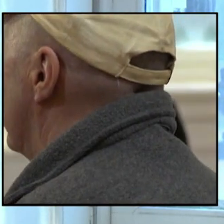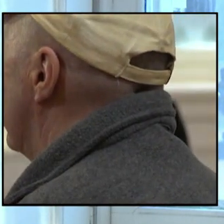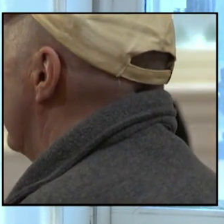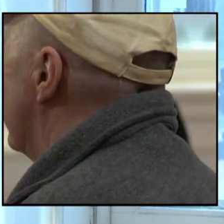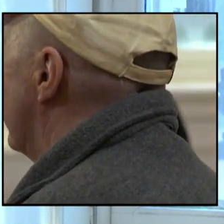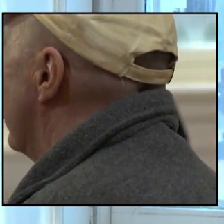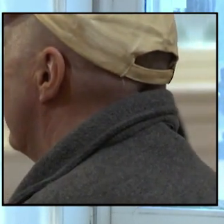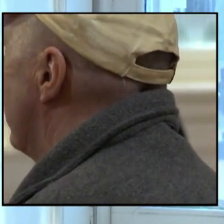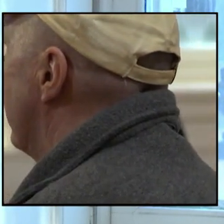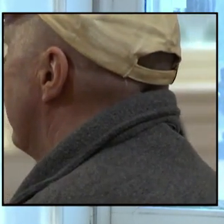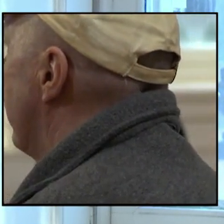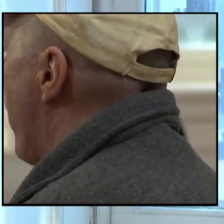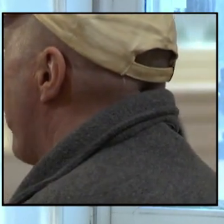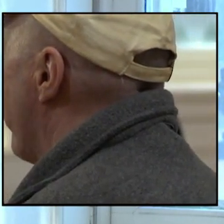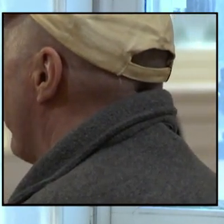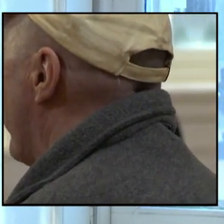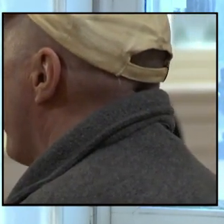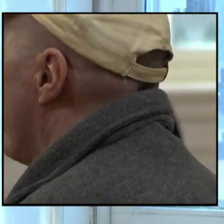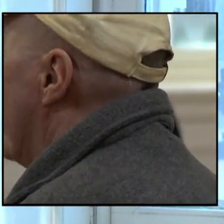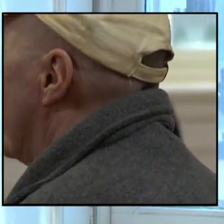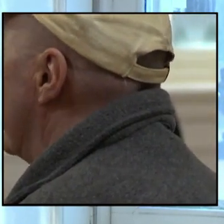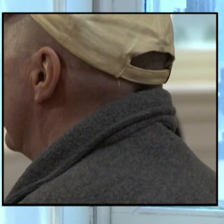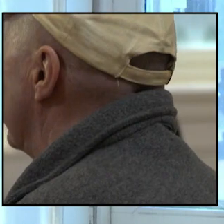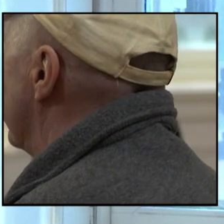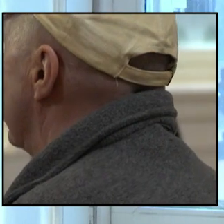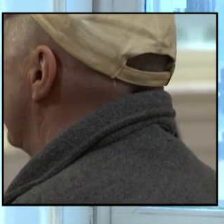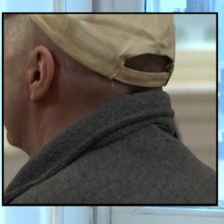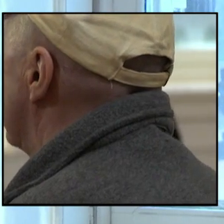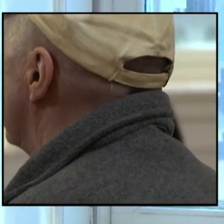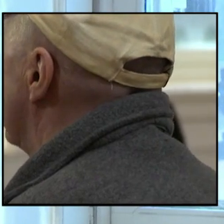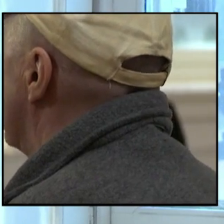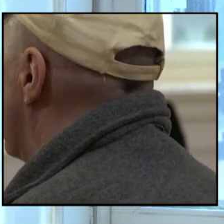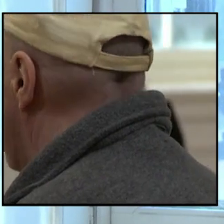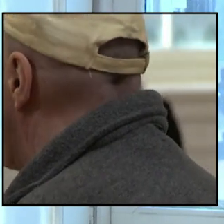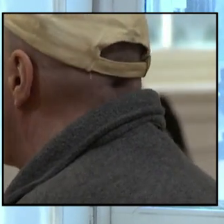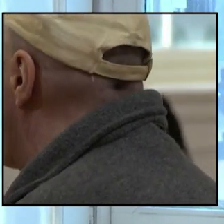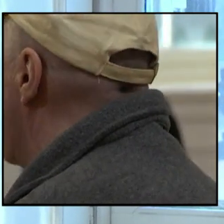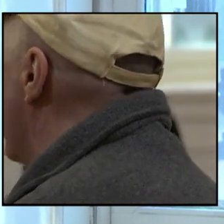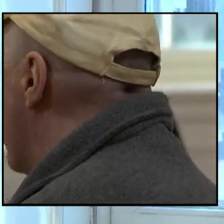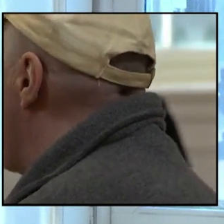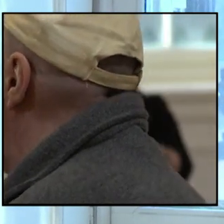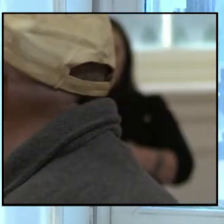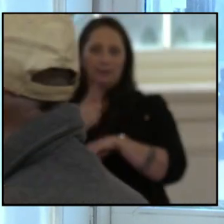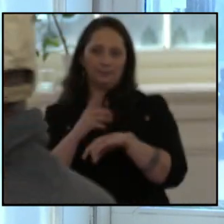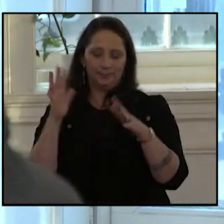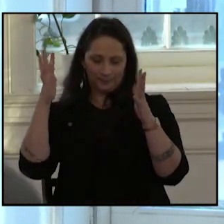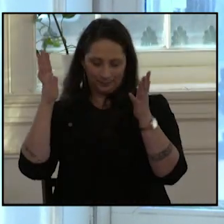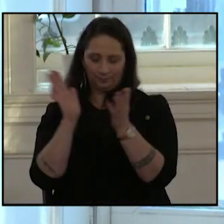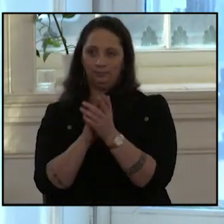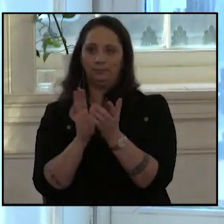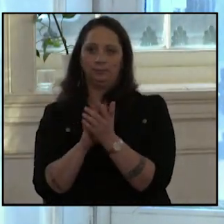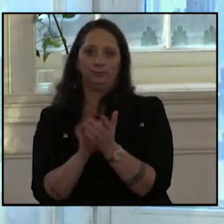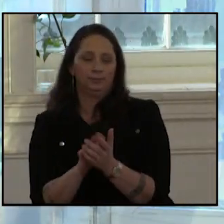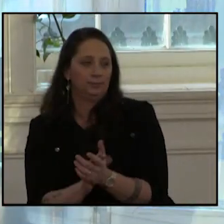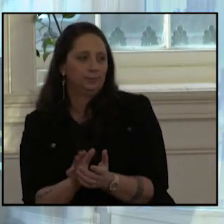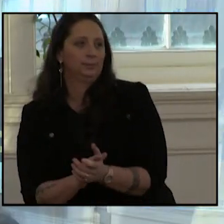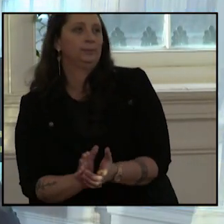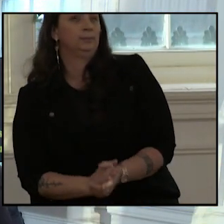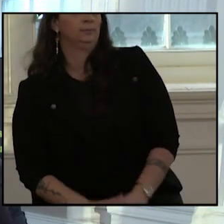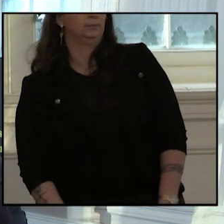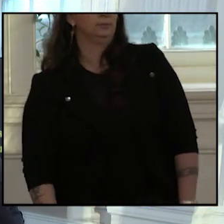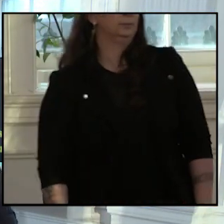out our chambers upstairs before you leave. And have a wonderful rest of your day. Good weekend.